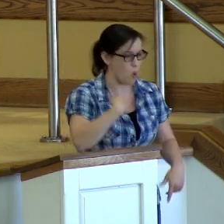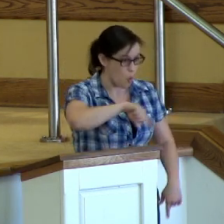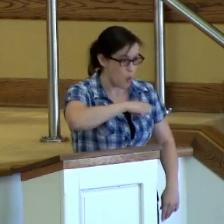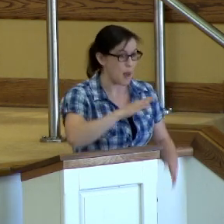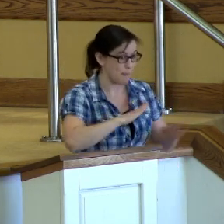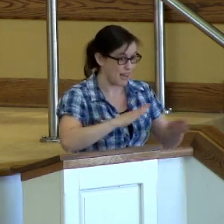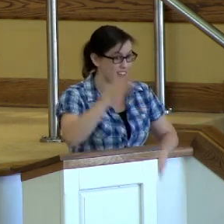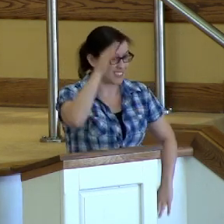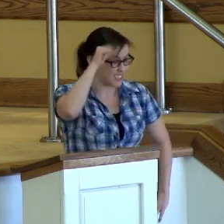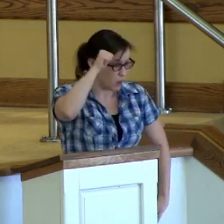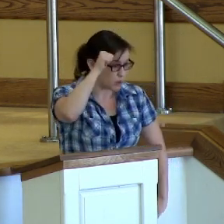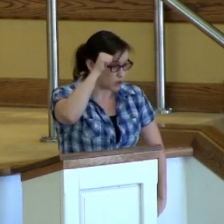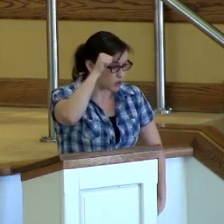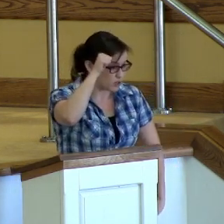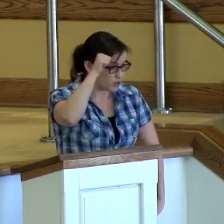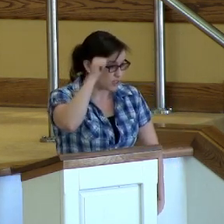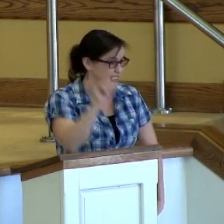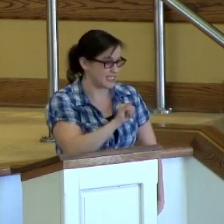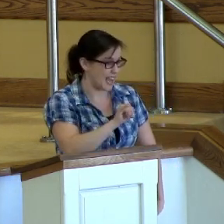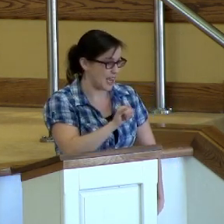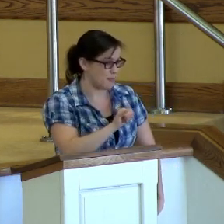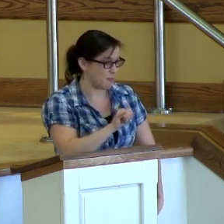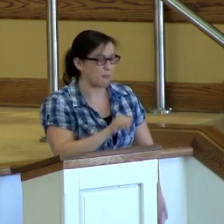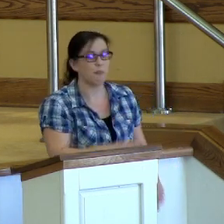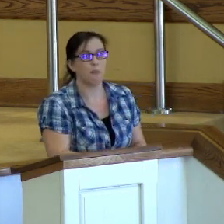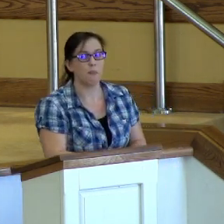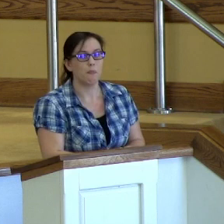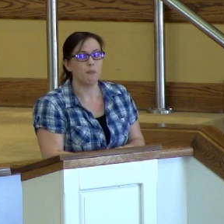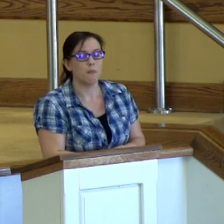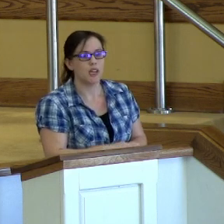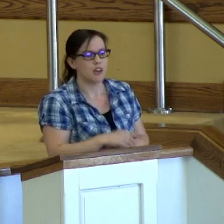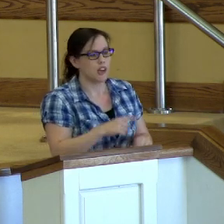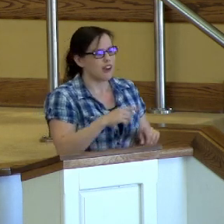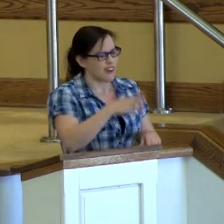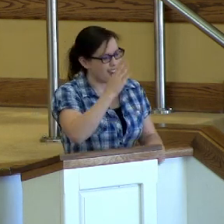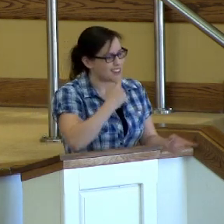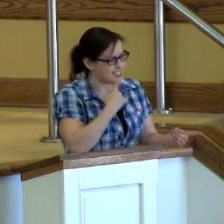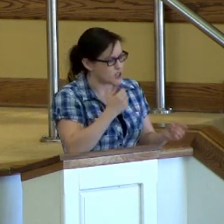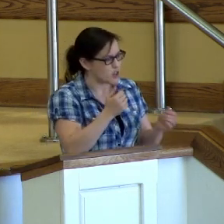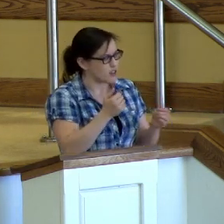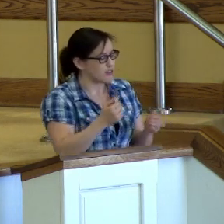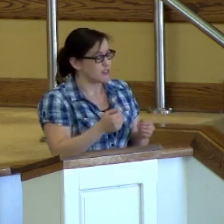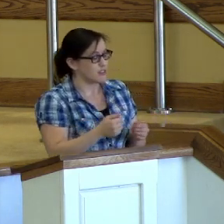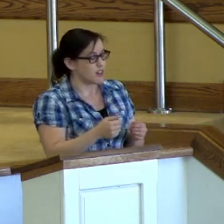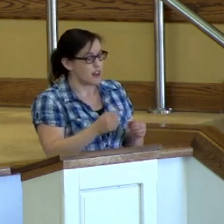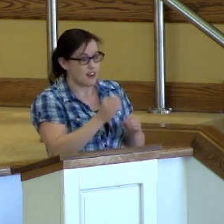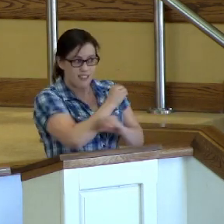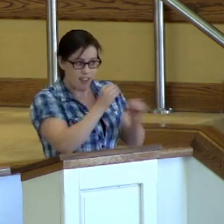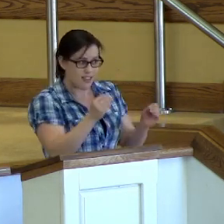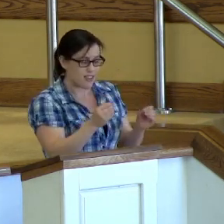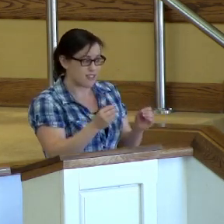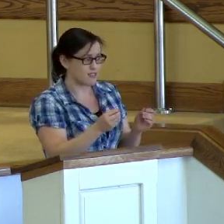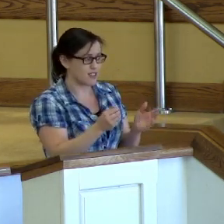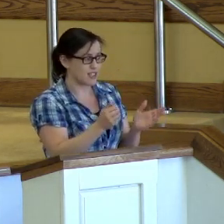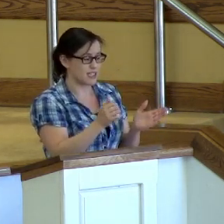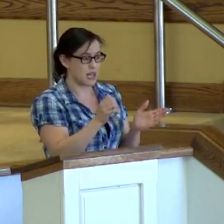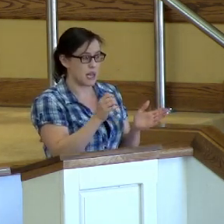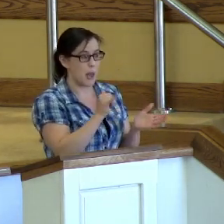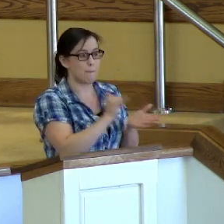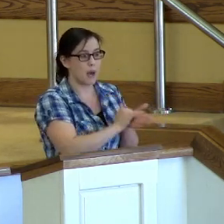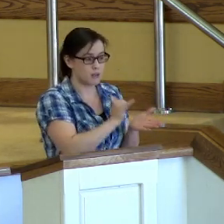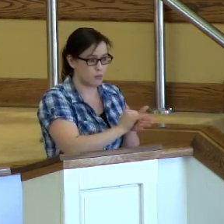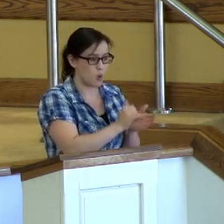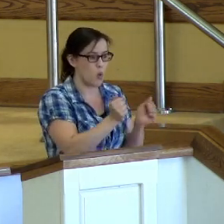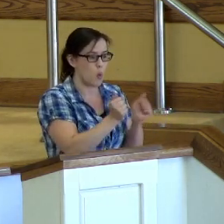says, nothing is impossible. But with me, all things are possible. God will take care of